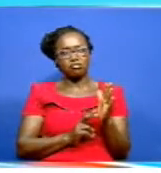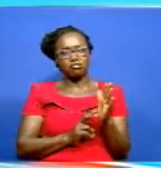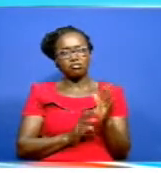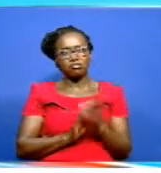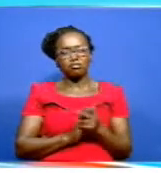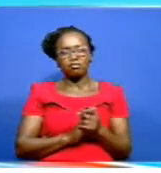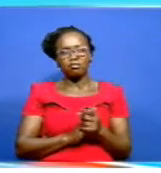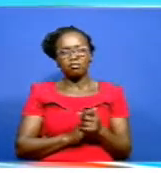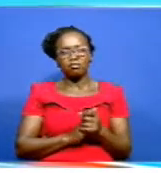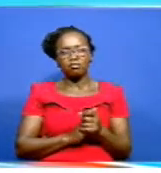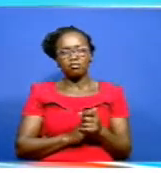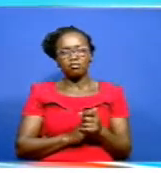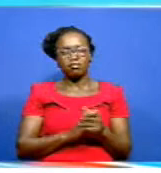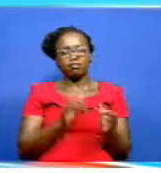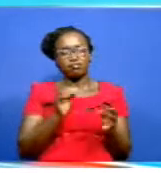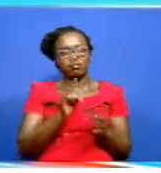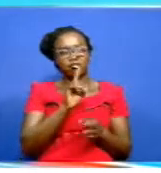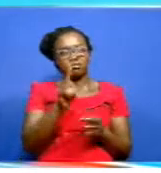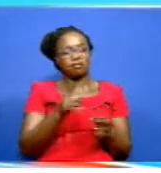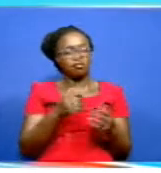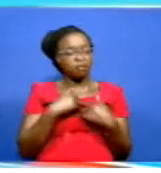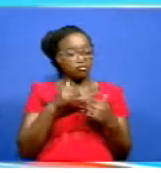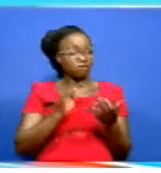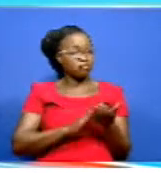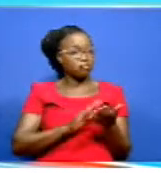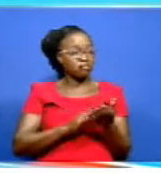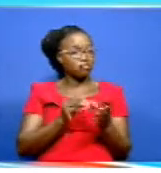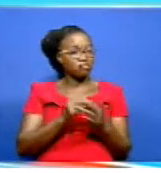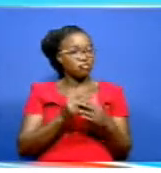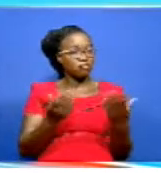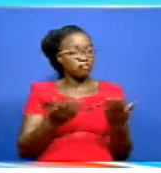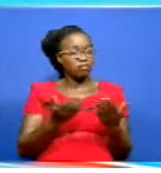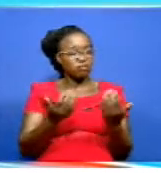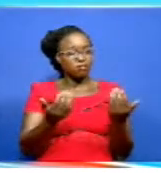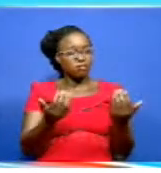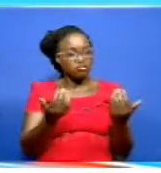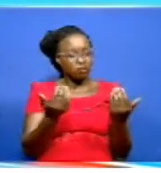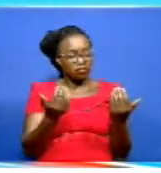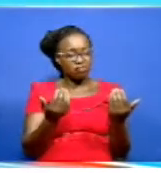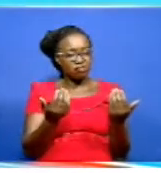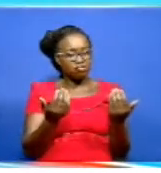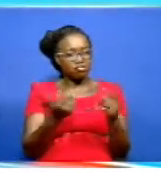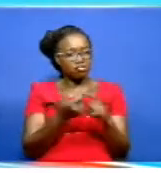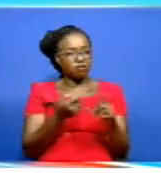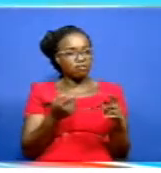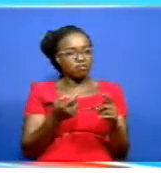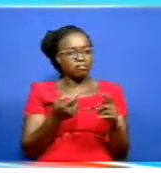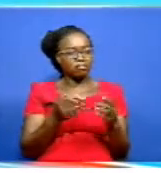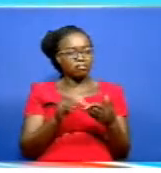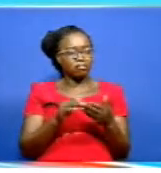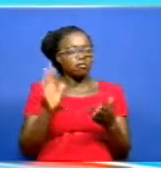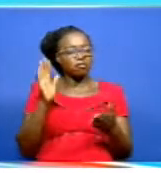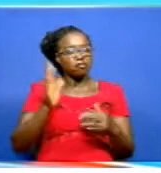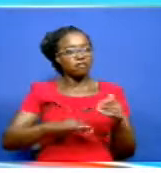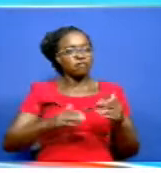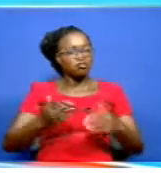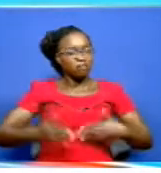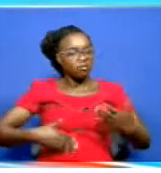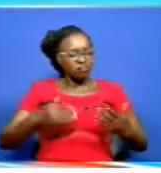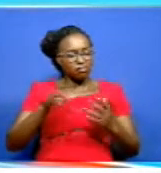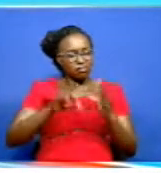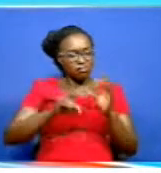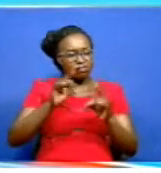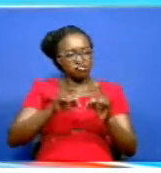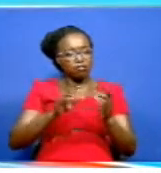Thanks. If you have any questions, suggestion, or even where you are watching us from, we'll be more than delighted to sample